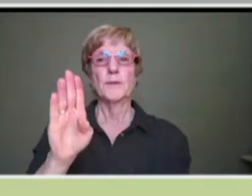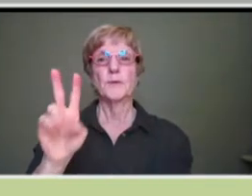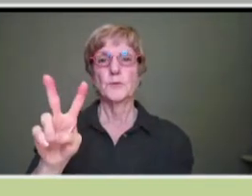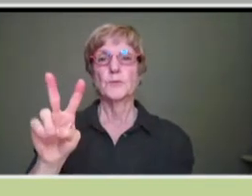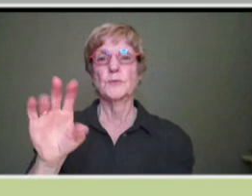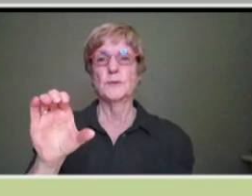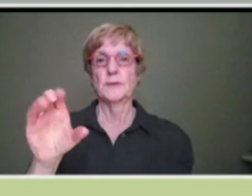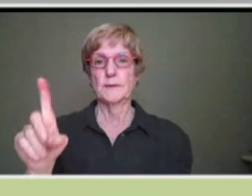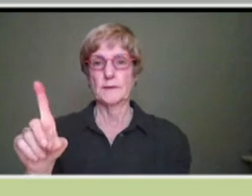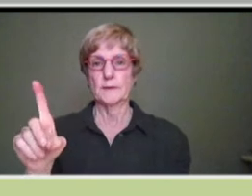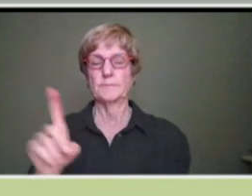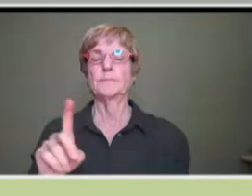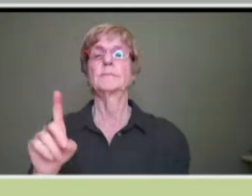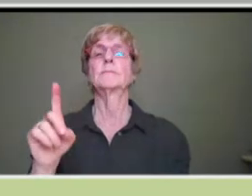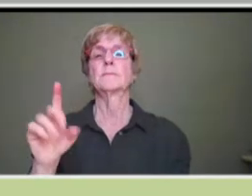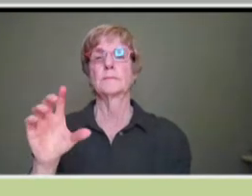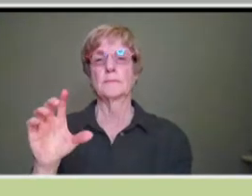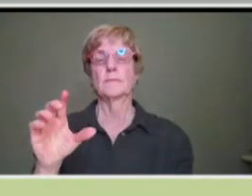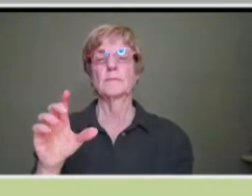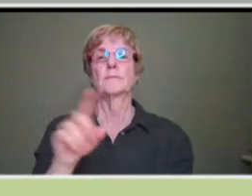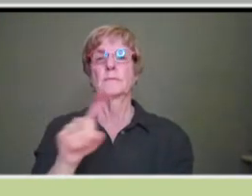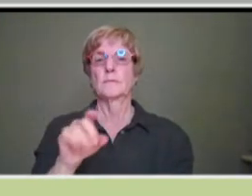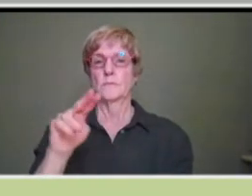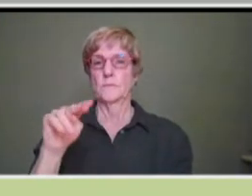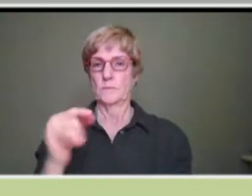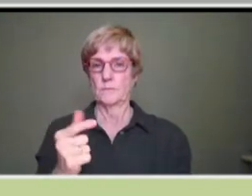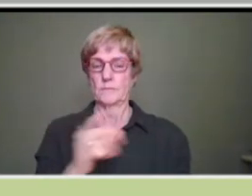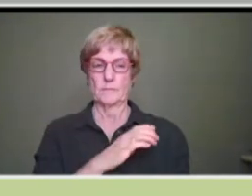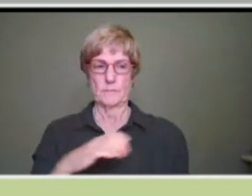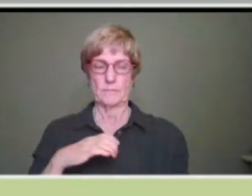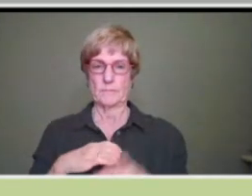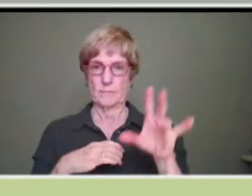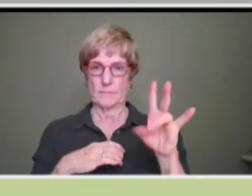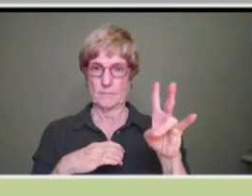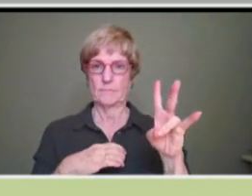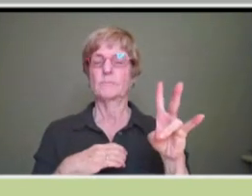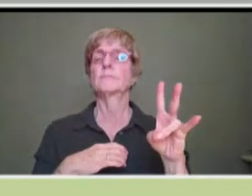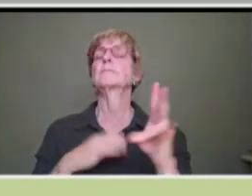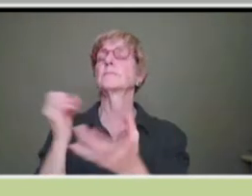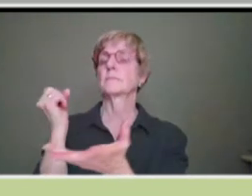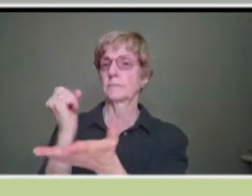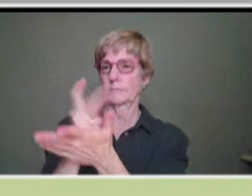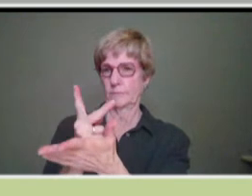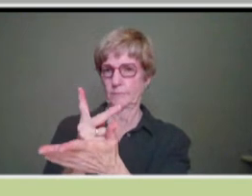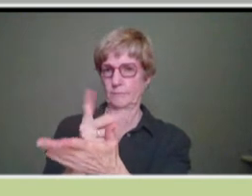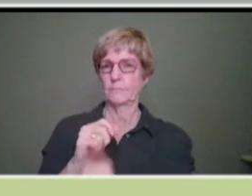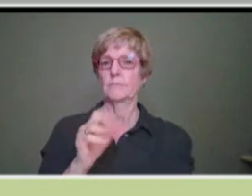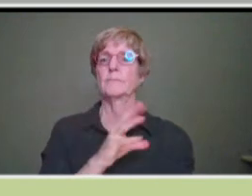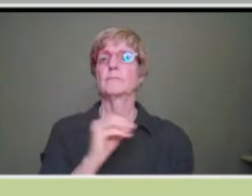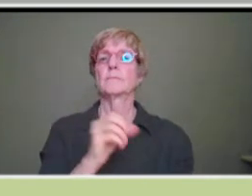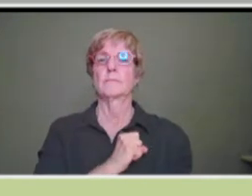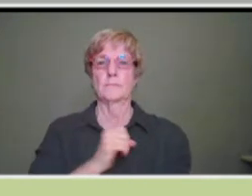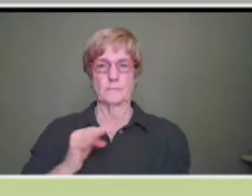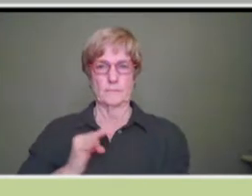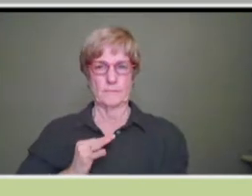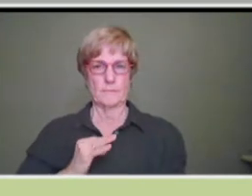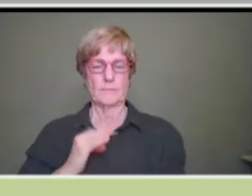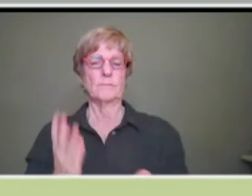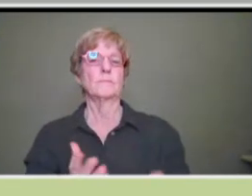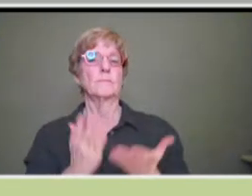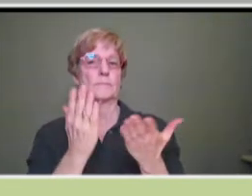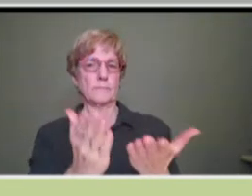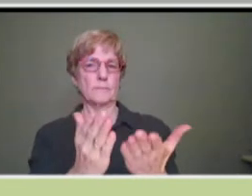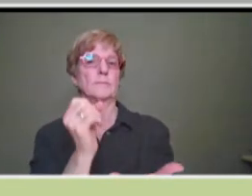conditional the zoning committee voted seven to nothing to recommend approval of this petition and staff recommends approval